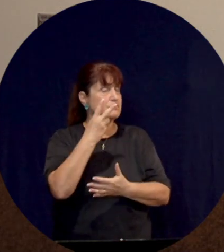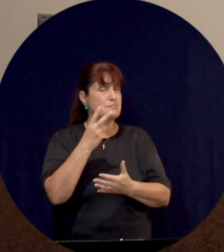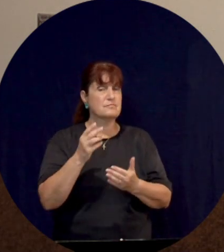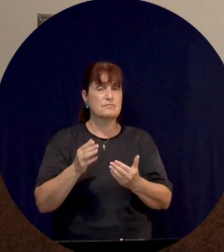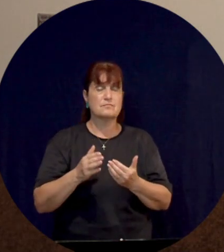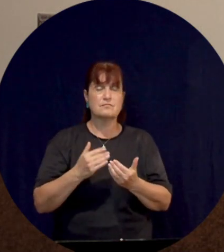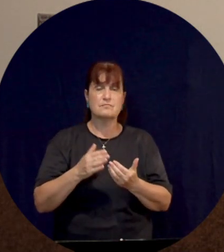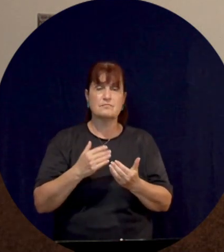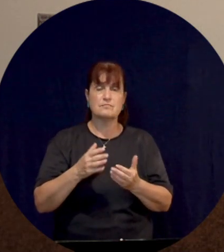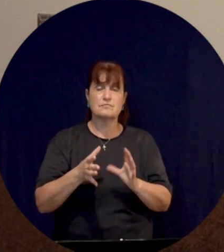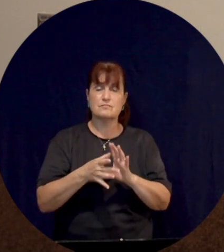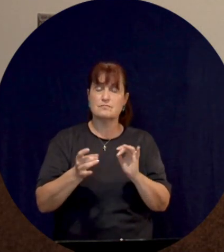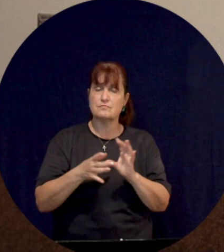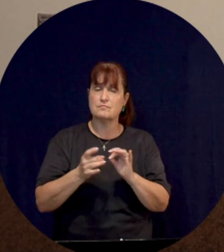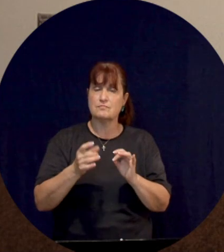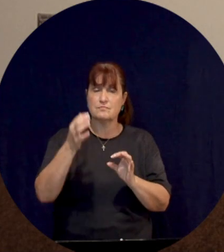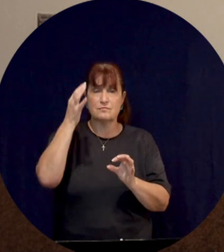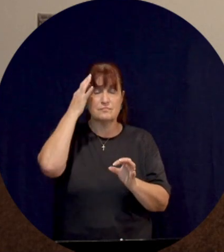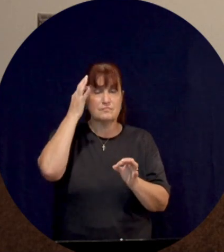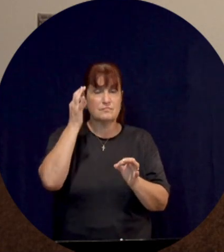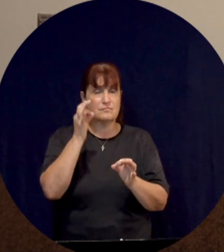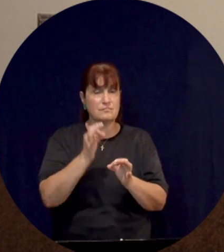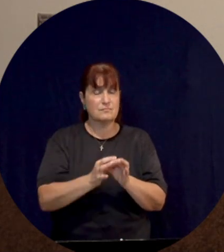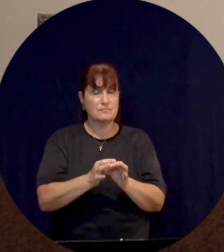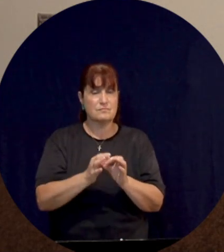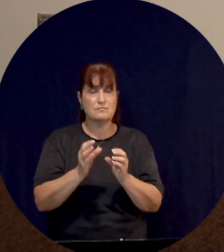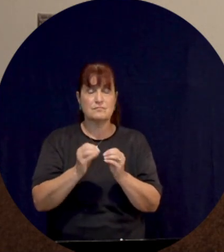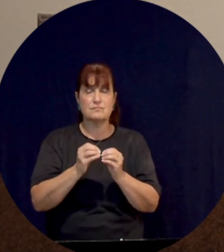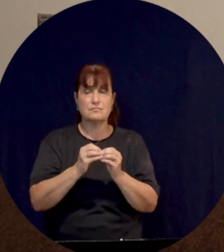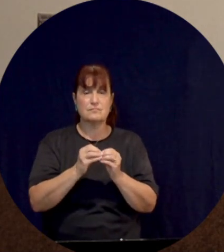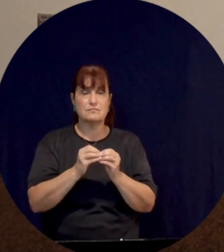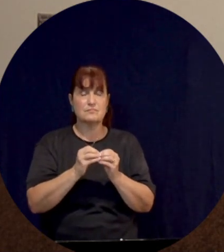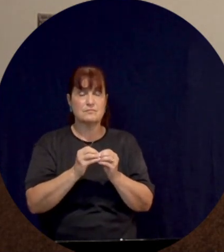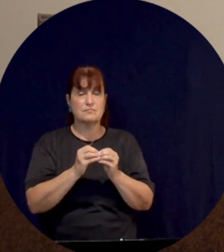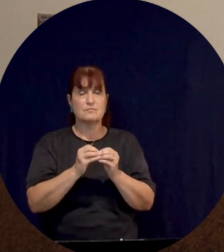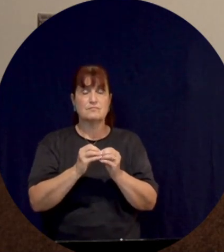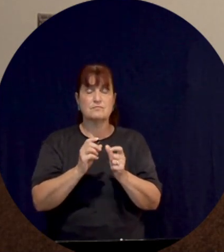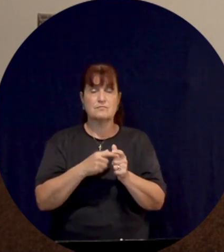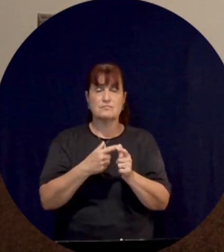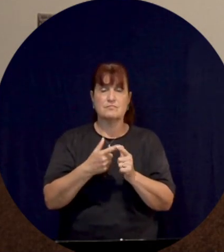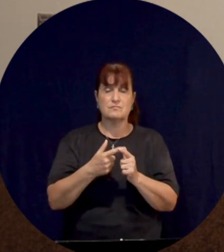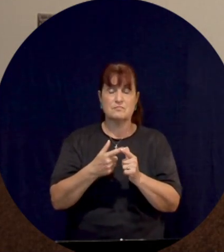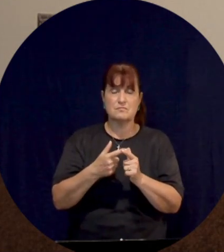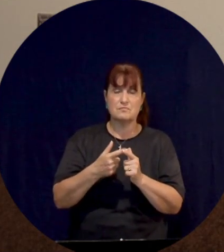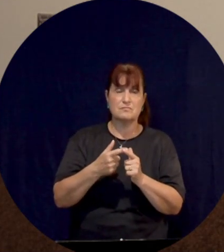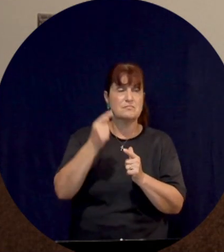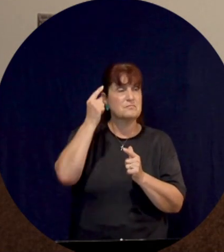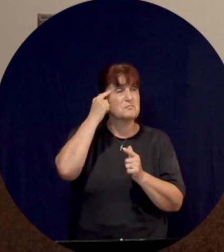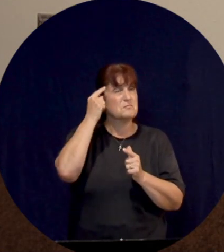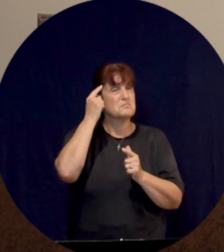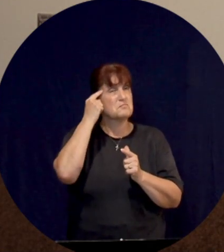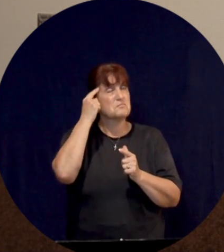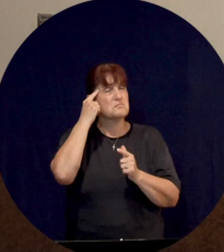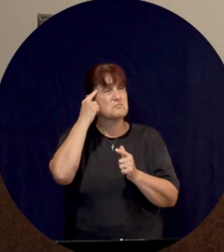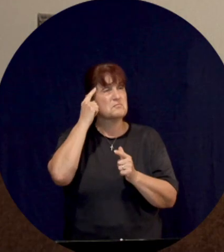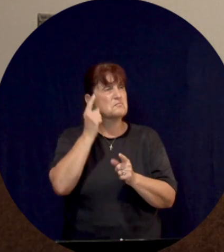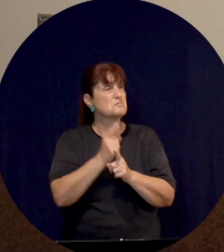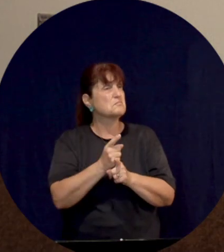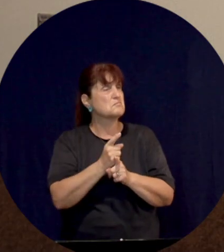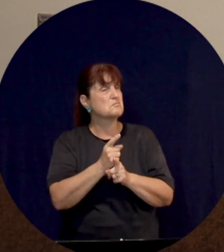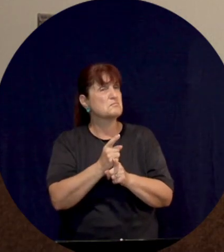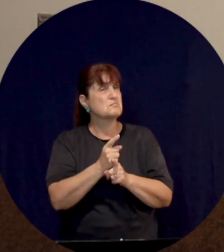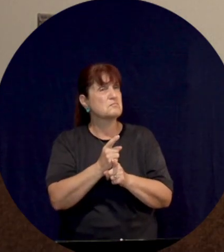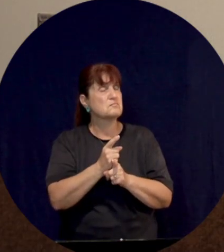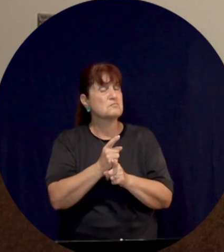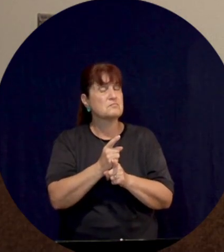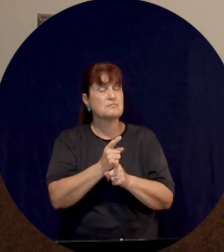story is that faith is much more than holding a series of propositions in our mind. Faith is also